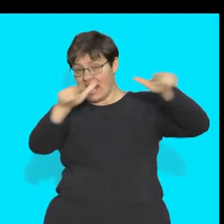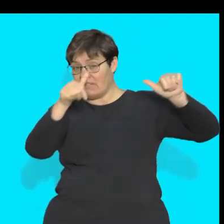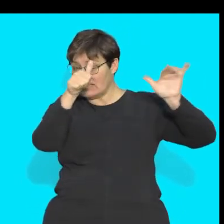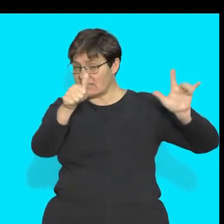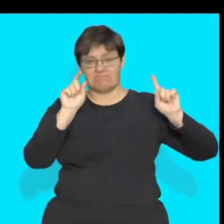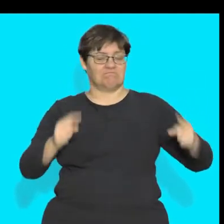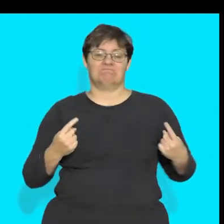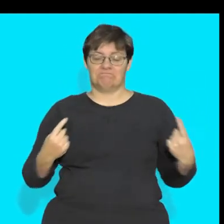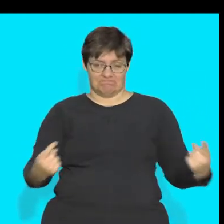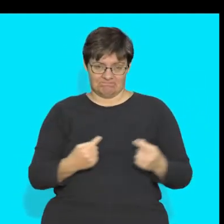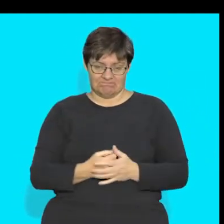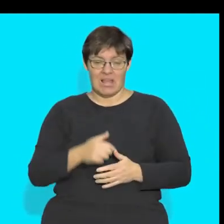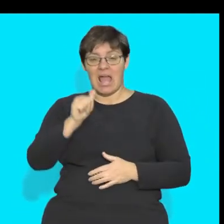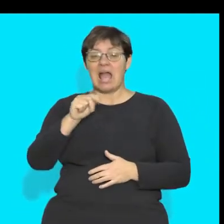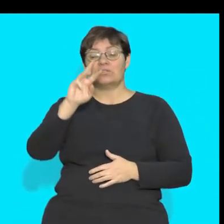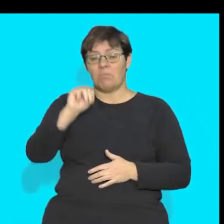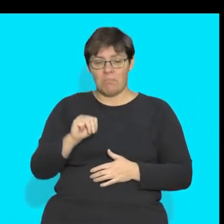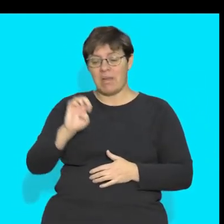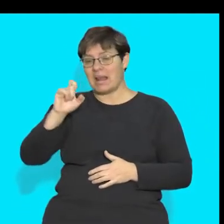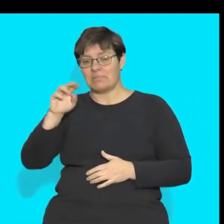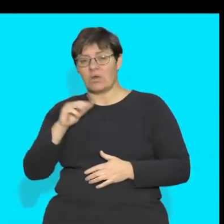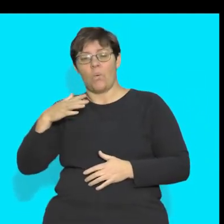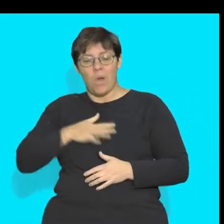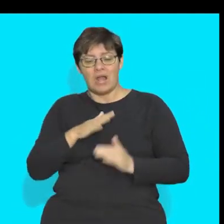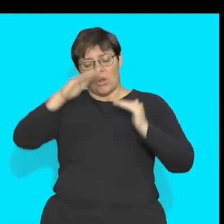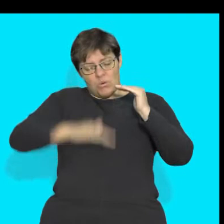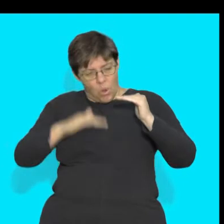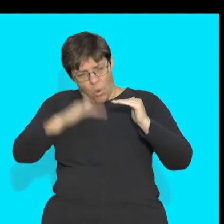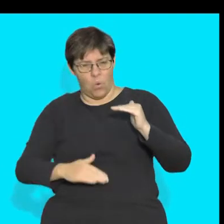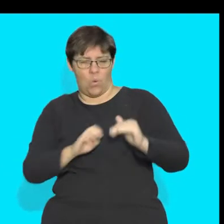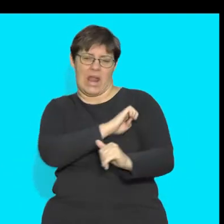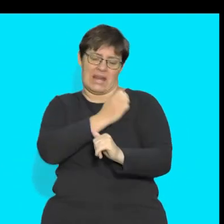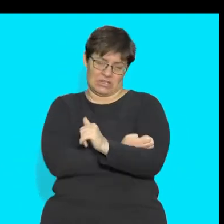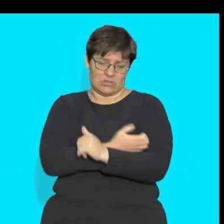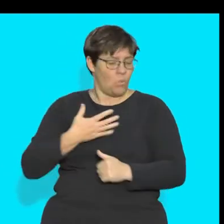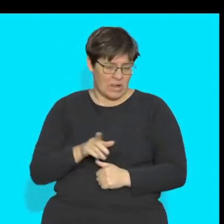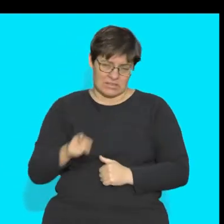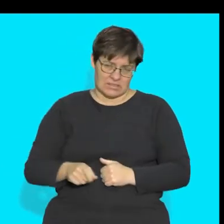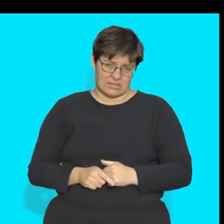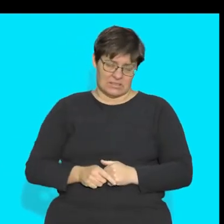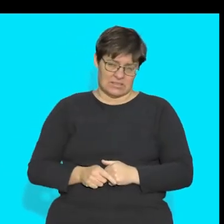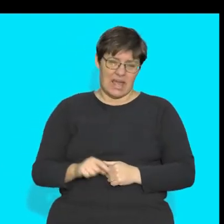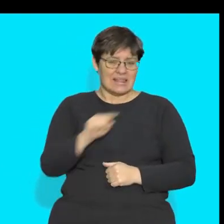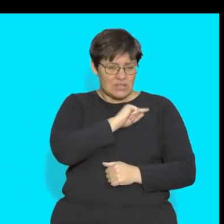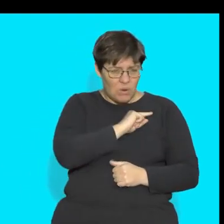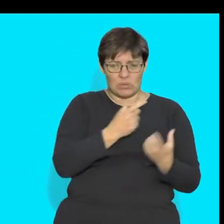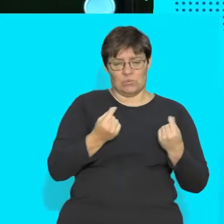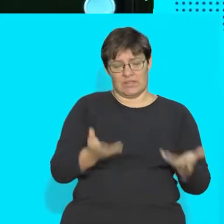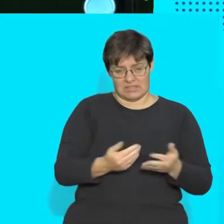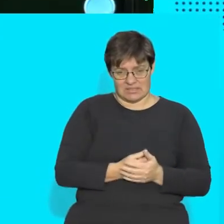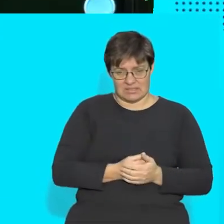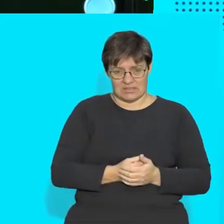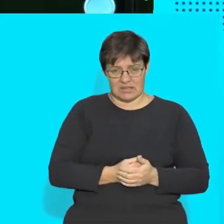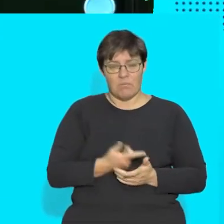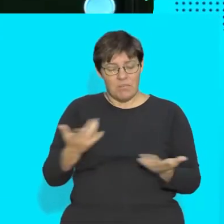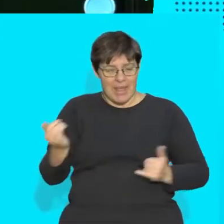there. Atoms and elements want to be in the lowest possible energy state. That's why they do everything that they do,